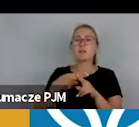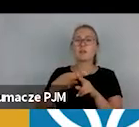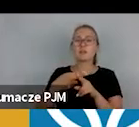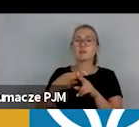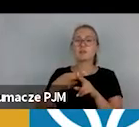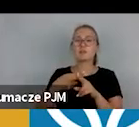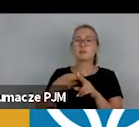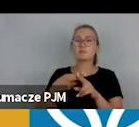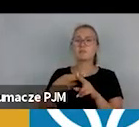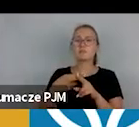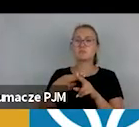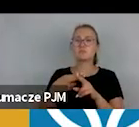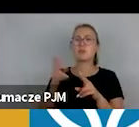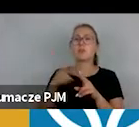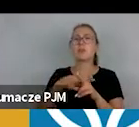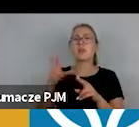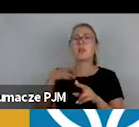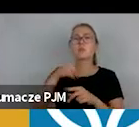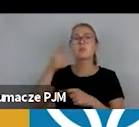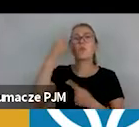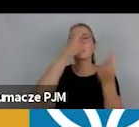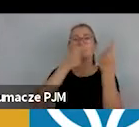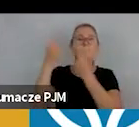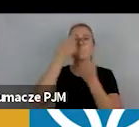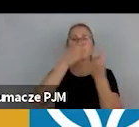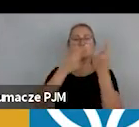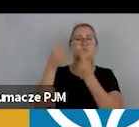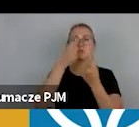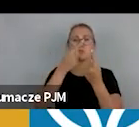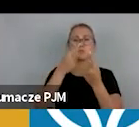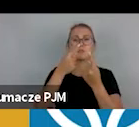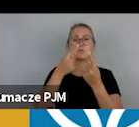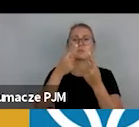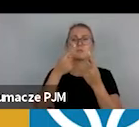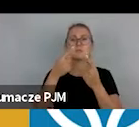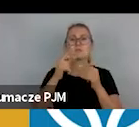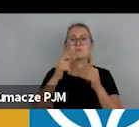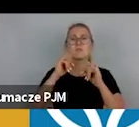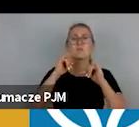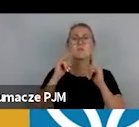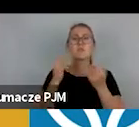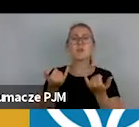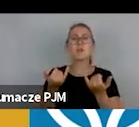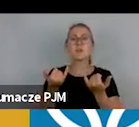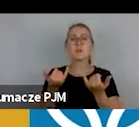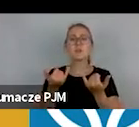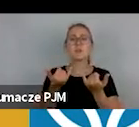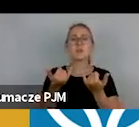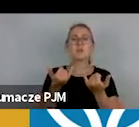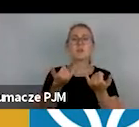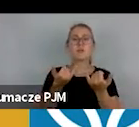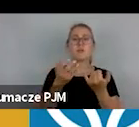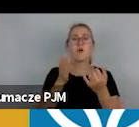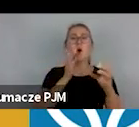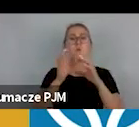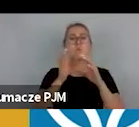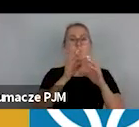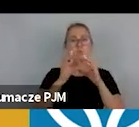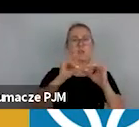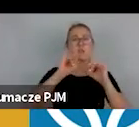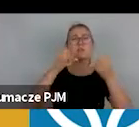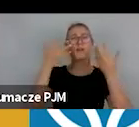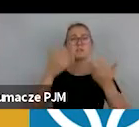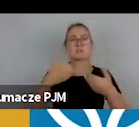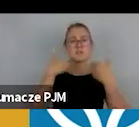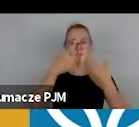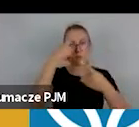as an opportunity also for them? Like it's a win-win solution, not, you know, now I need to, I don't know, earn money